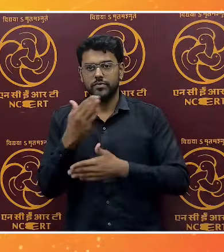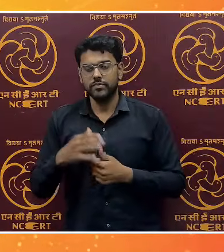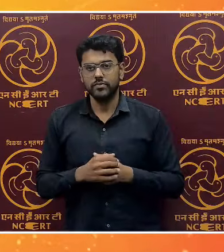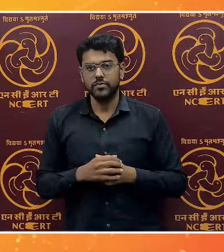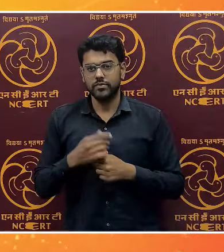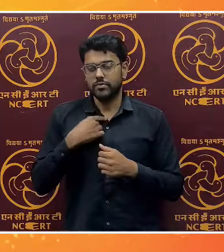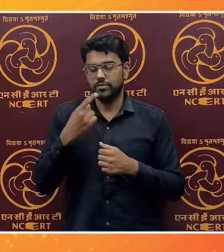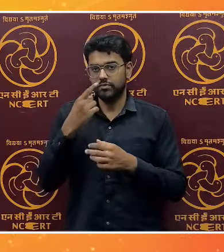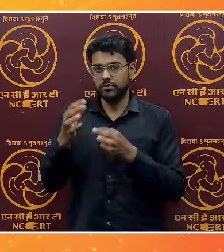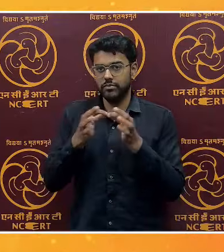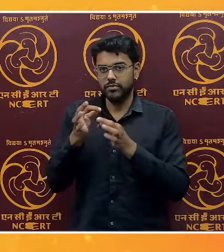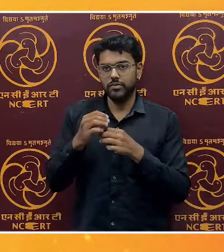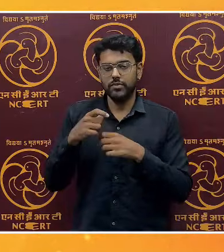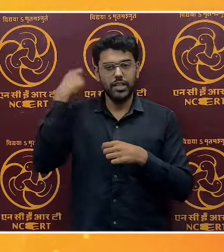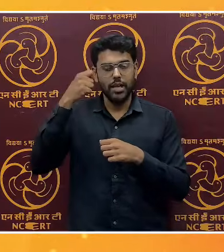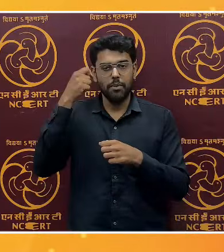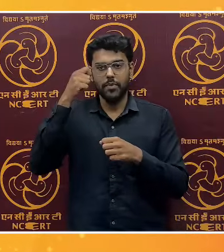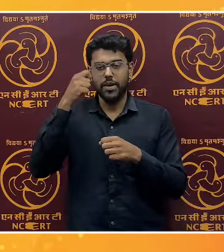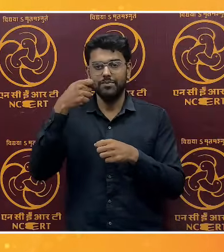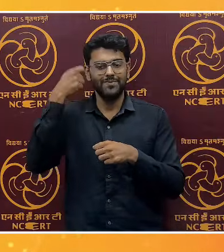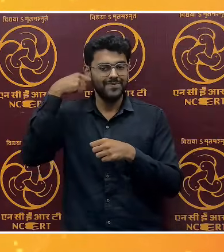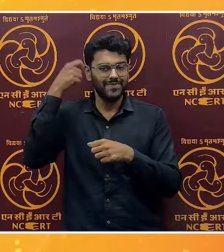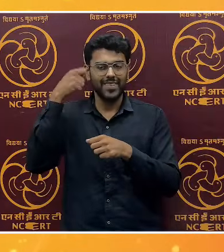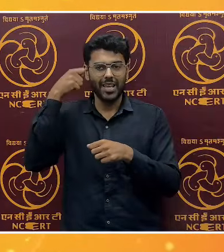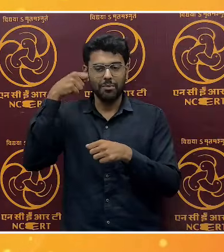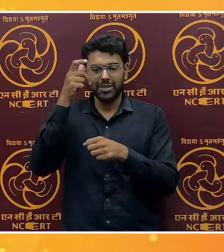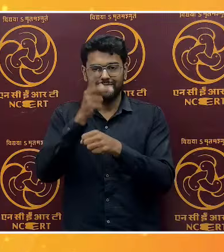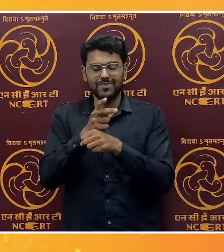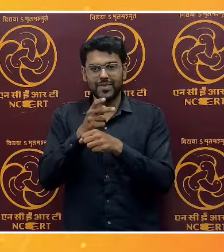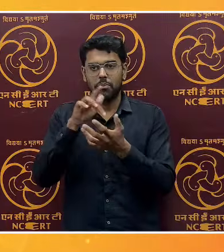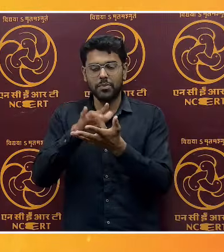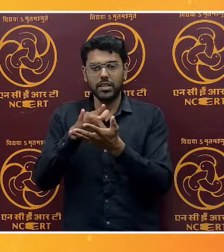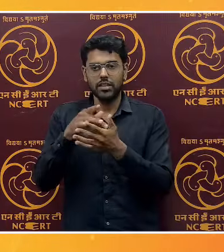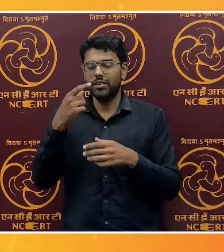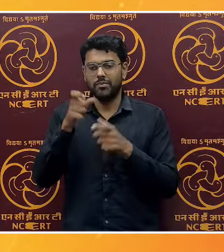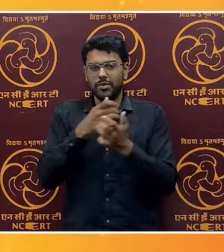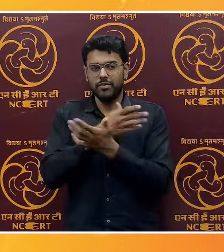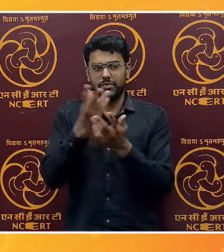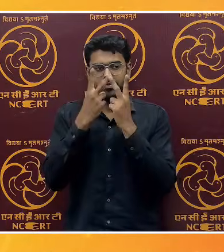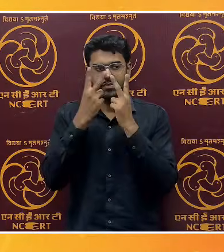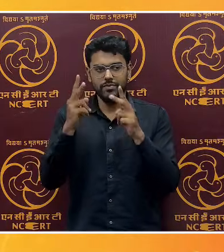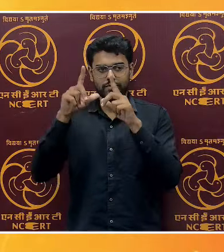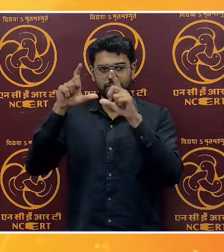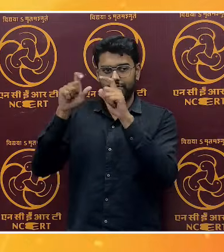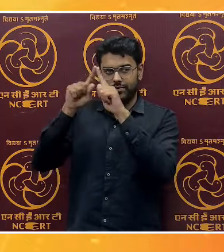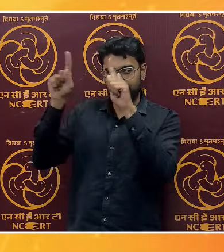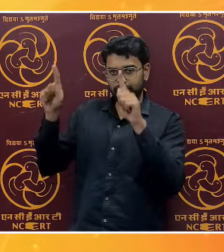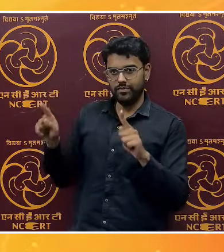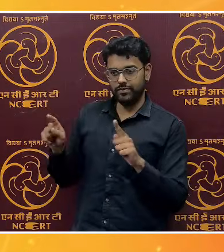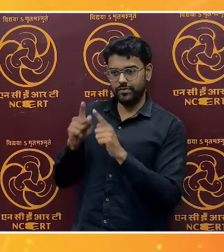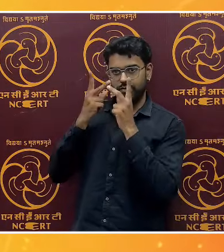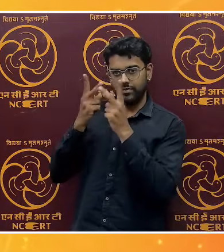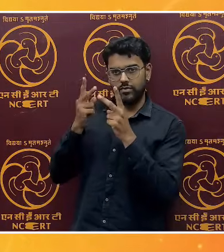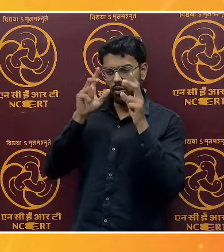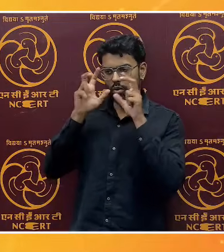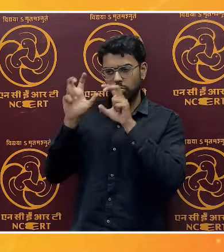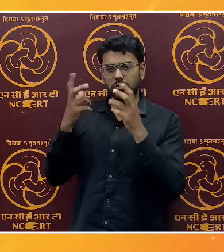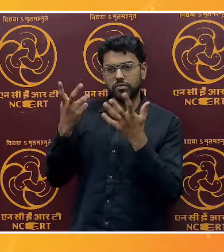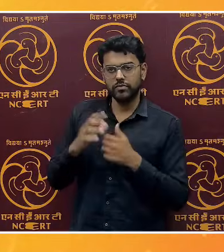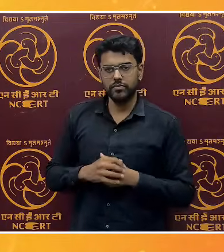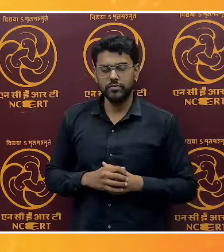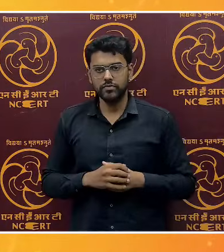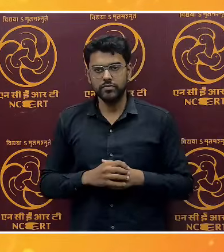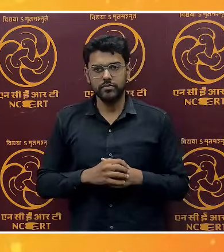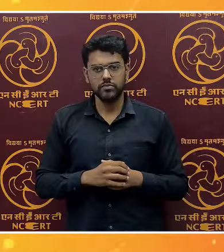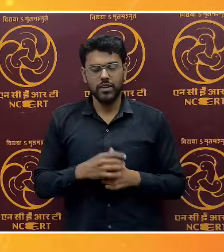just explain you camera placement. So you must have seen, like you are seeing this image on your screen. Yes. So what you observe, like?